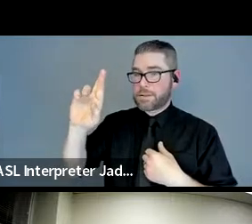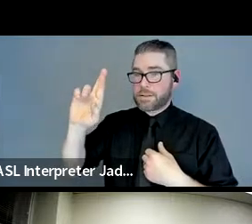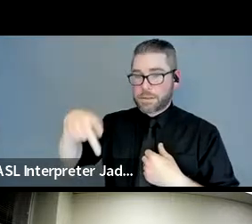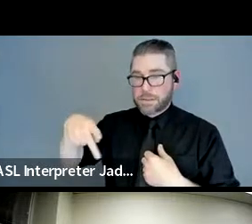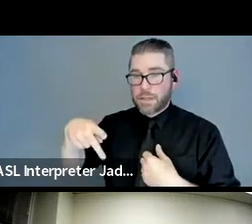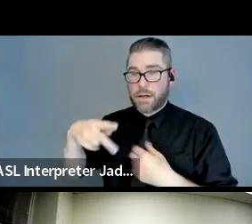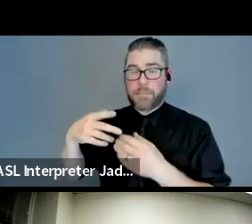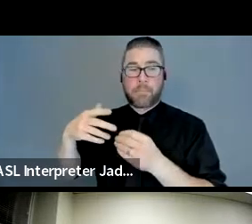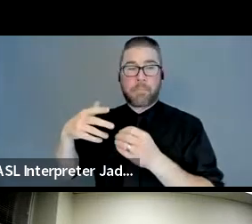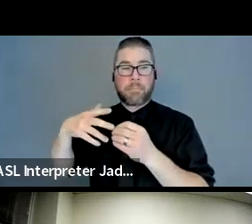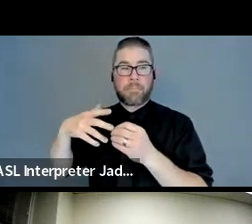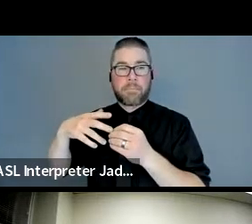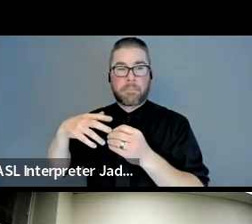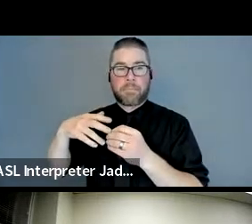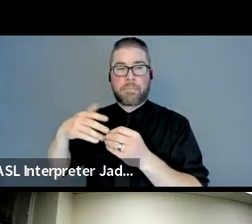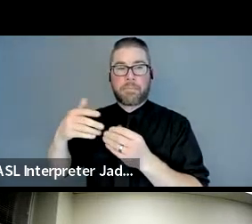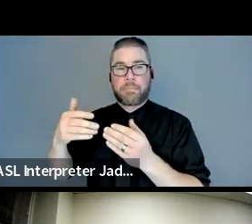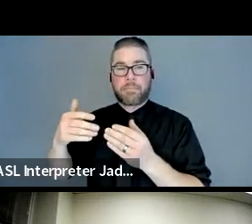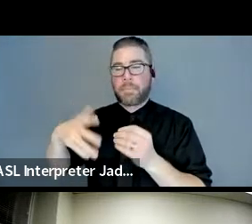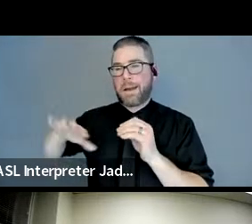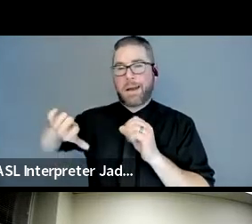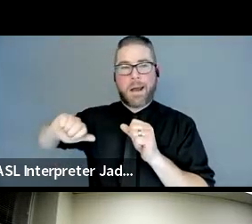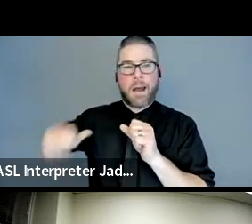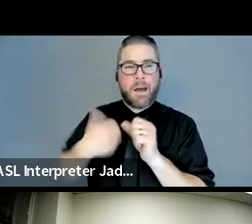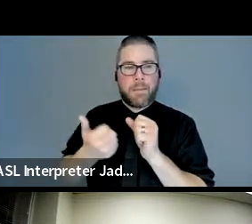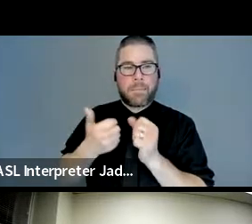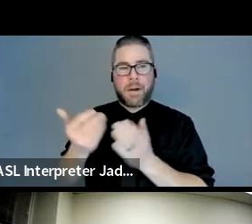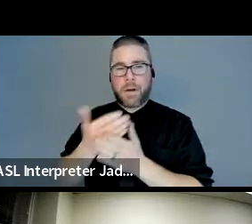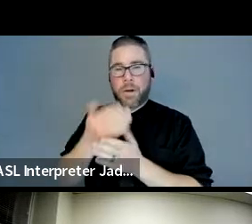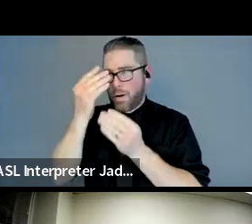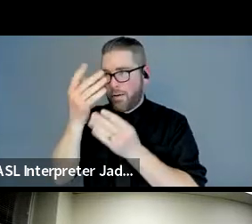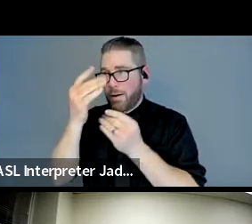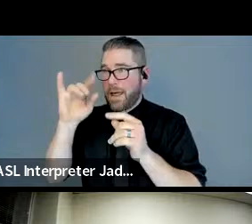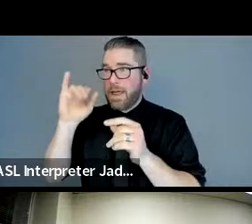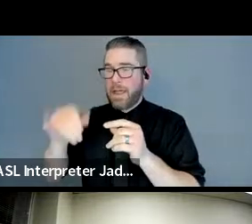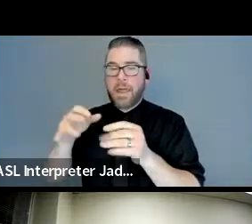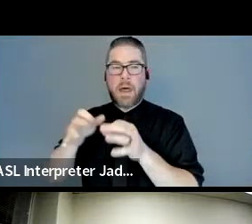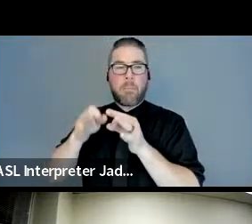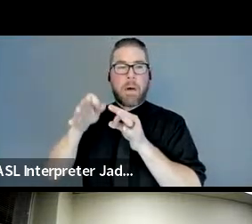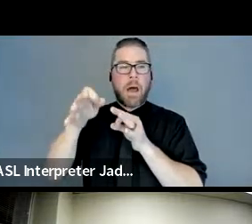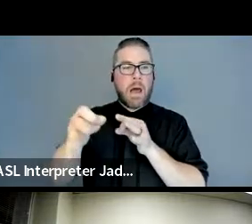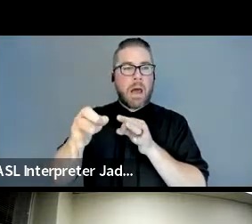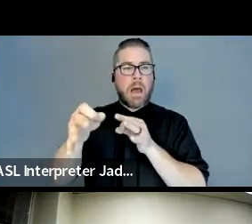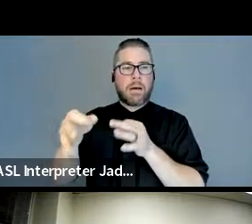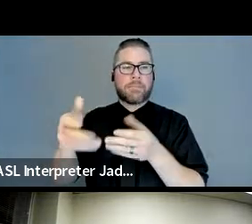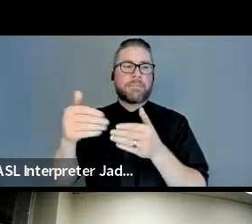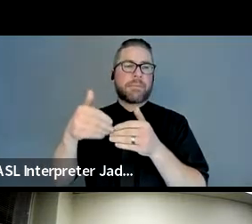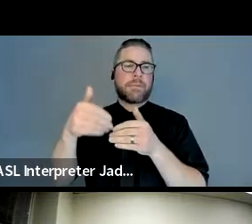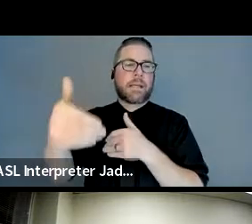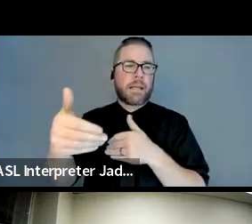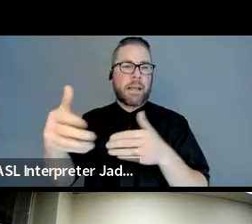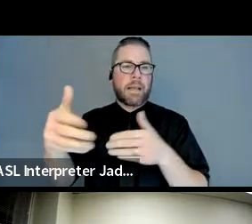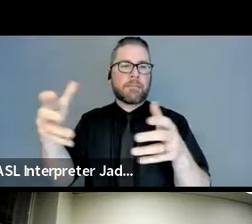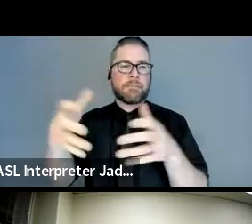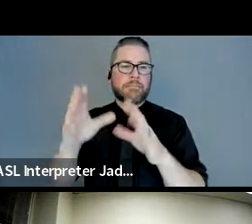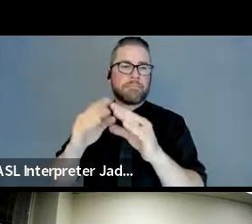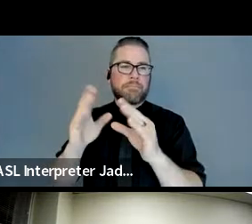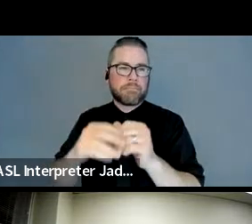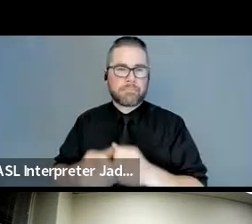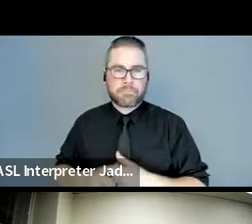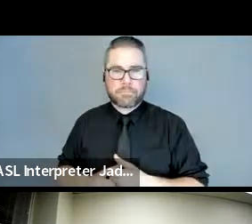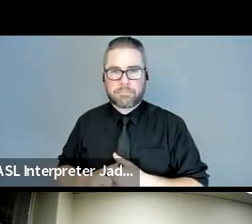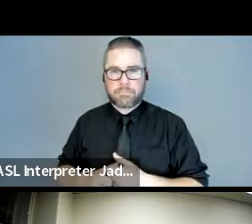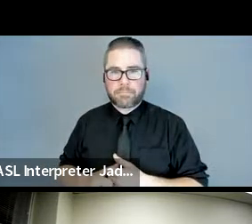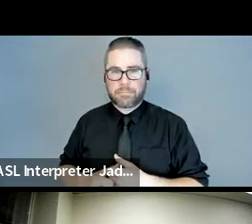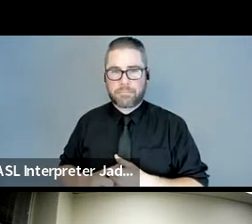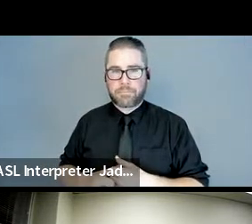move those to the next meeting so that we can have more time to discuss. I'm looking at the clock. Oh, go ahead. This is Stephanie.